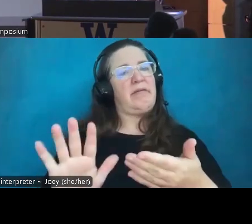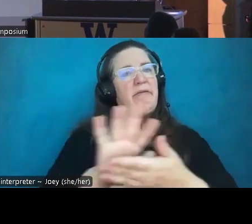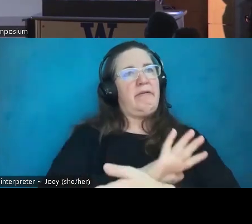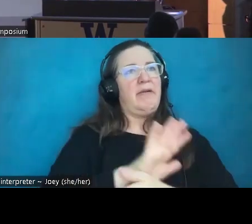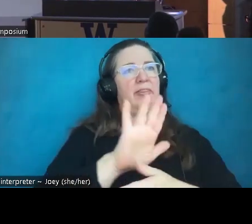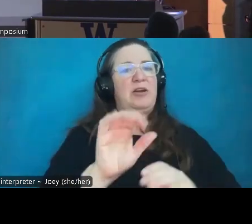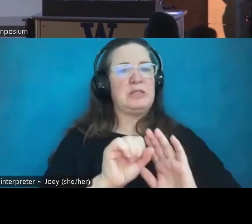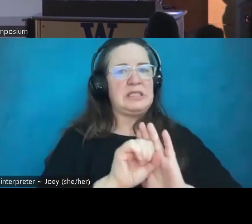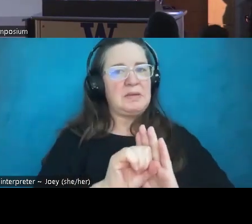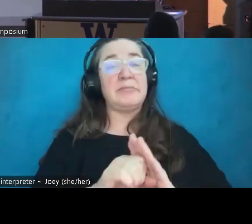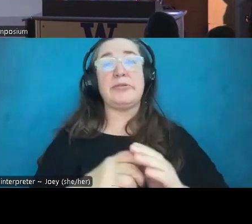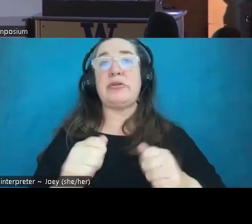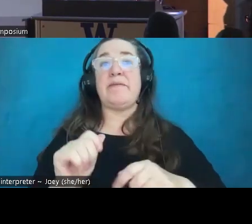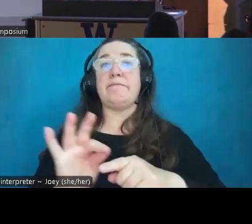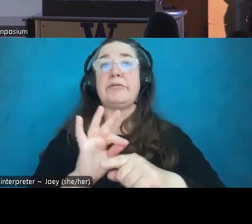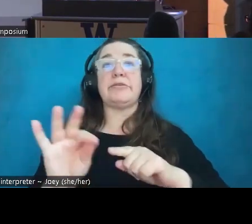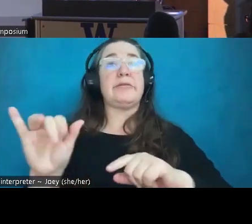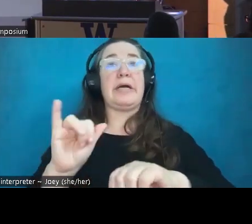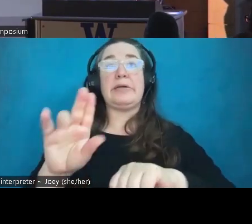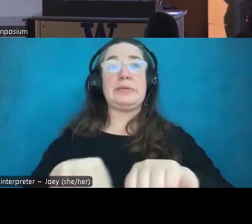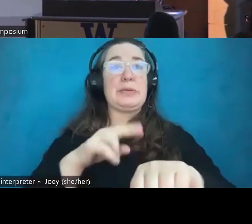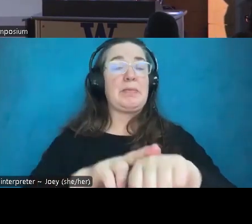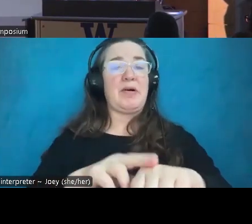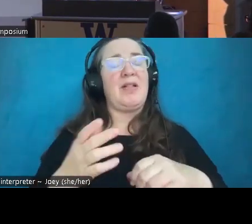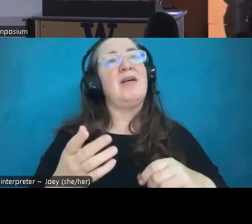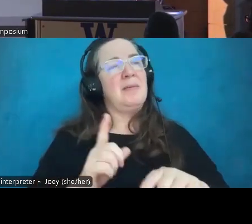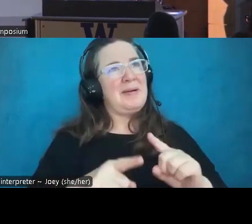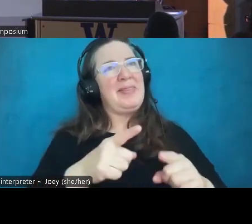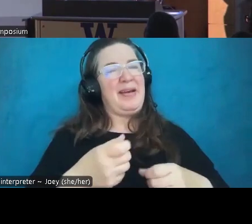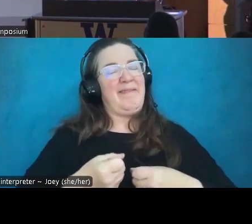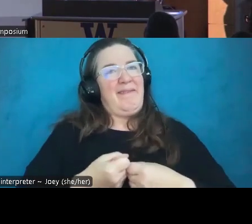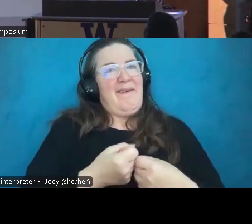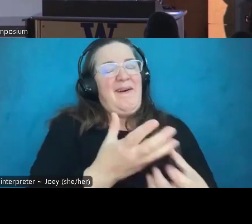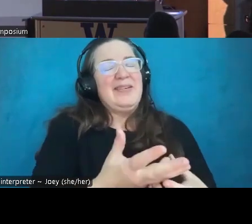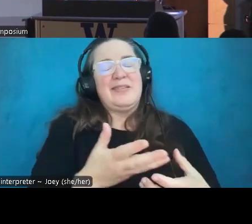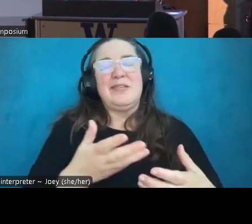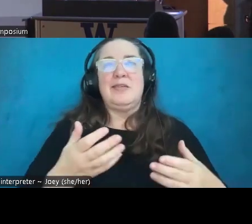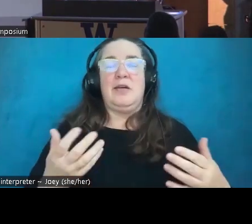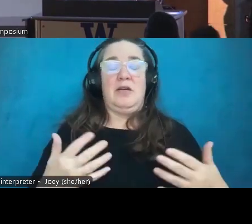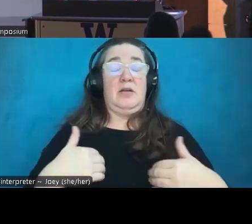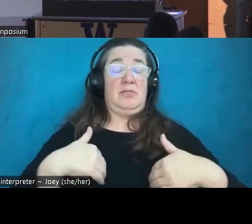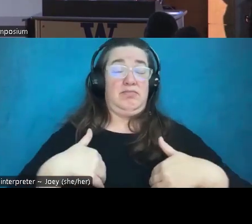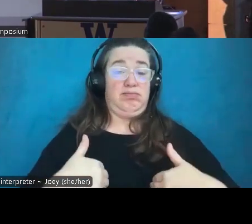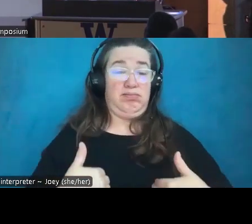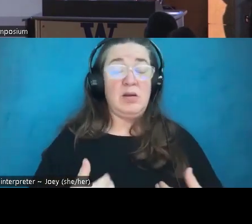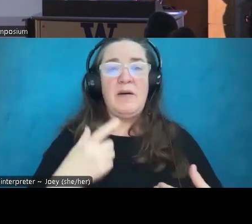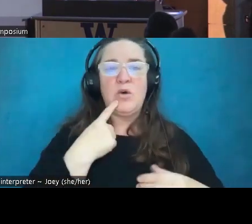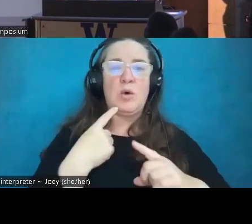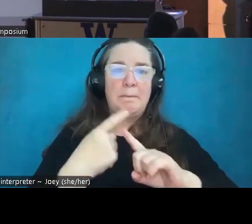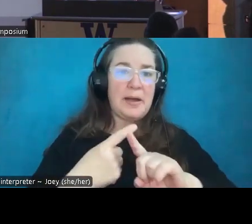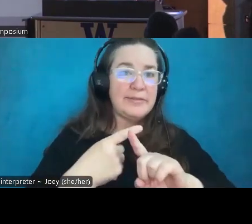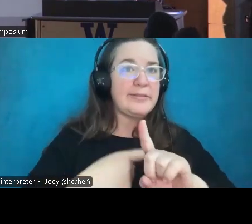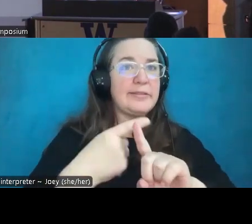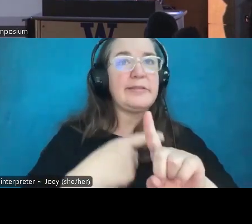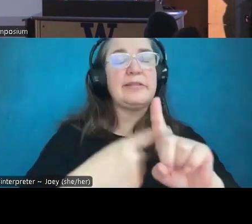not capable of doing or that cost them an enormous amount in exhaustion. And they've been doing this for months or years, right? And long